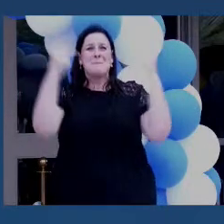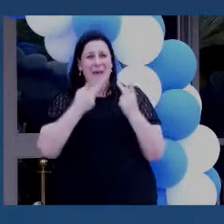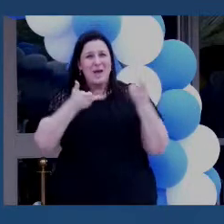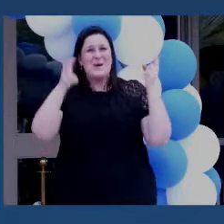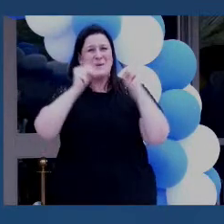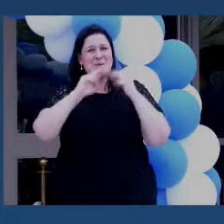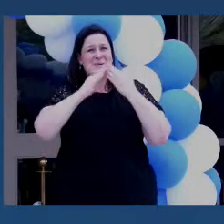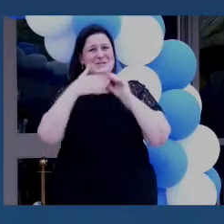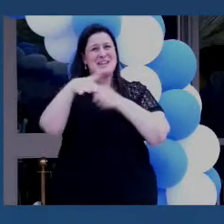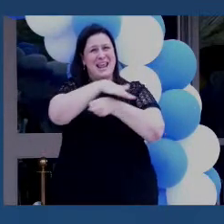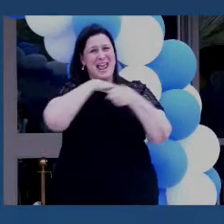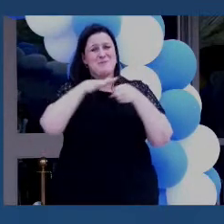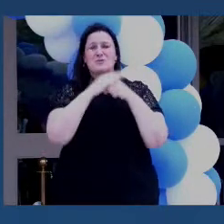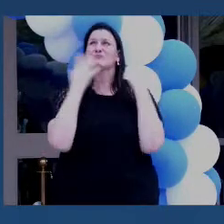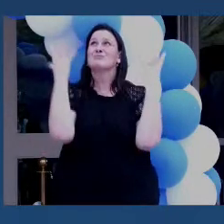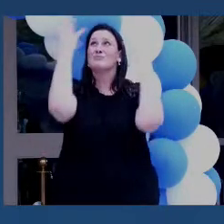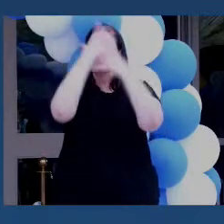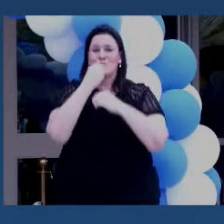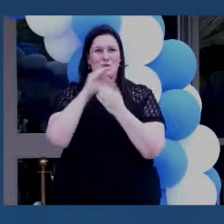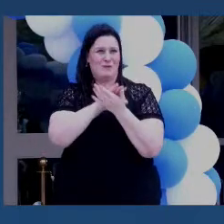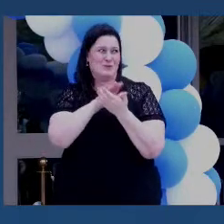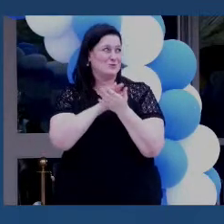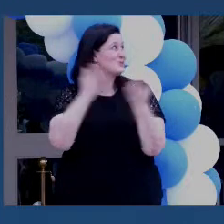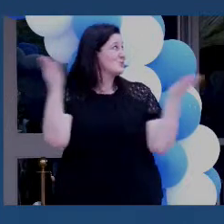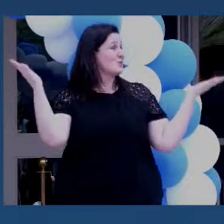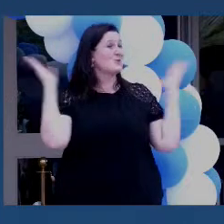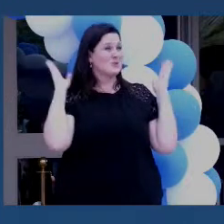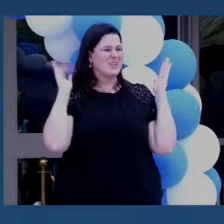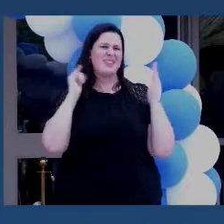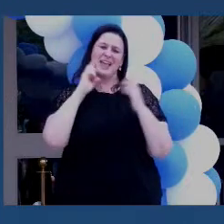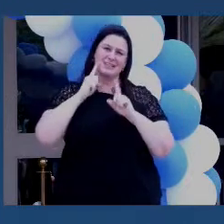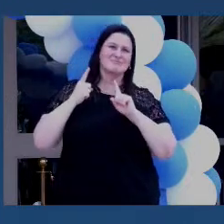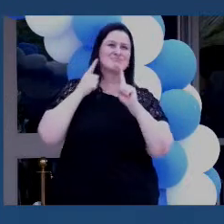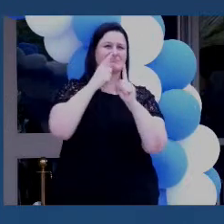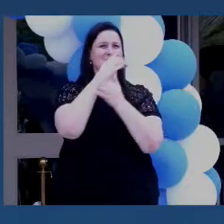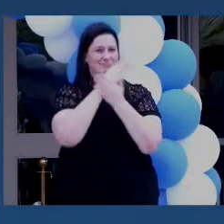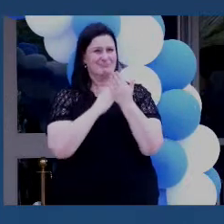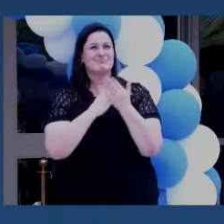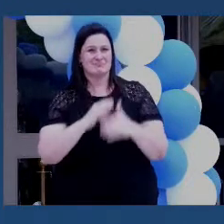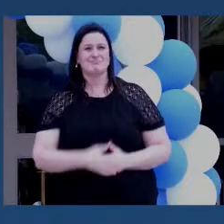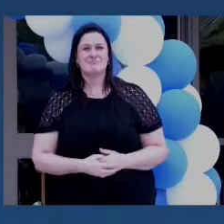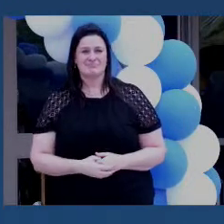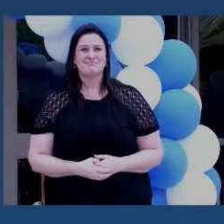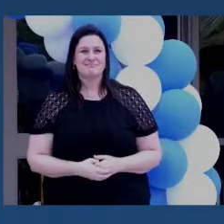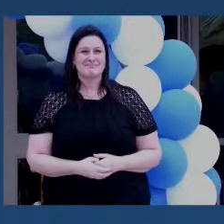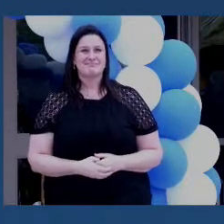into this beautiful school, and that's part of what we're trying to do.